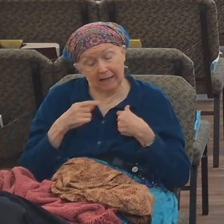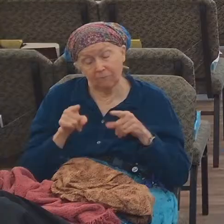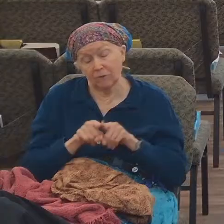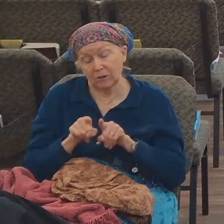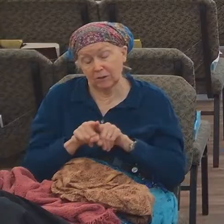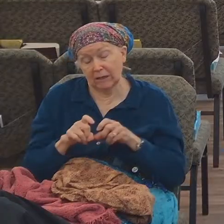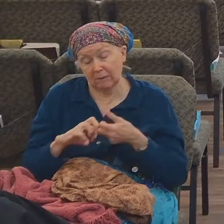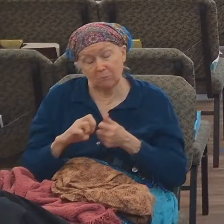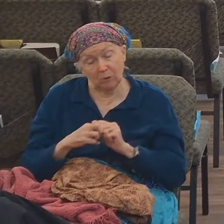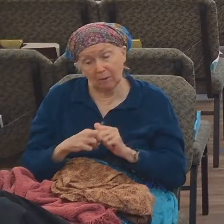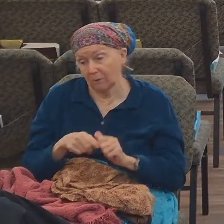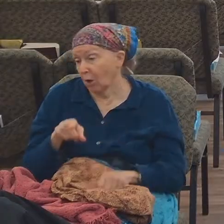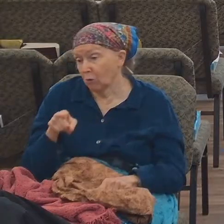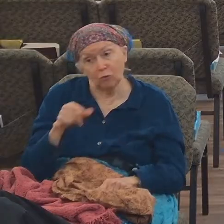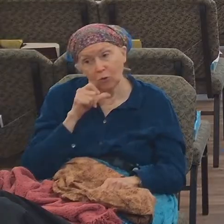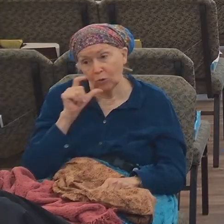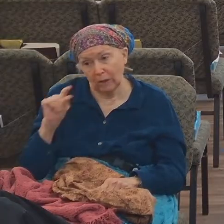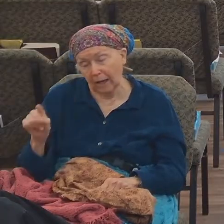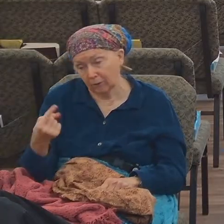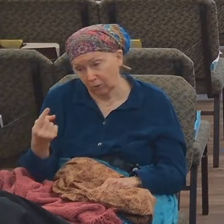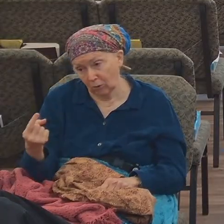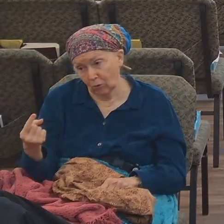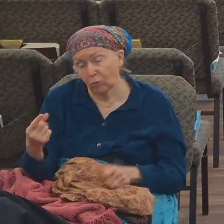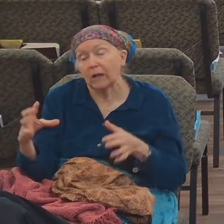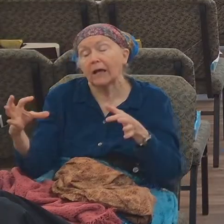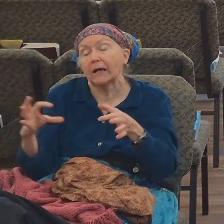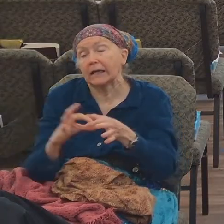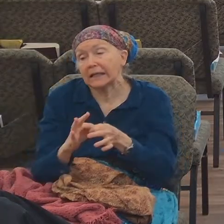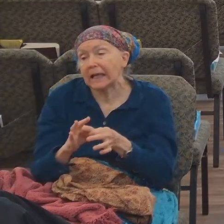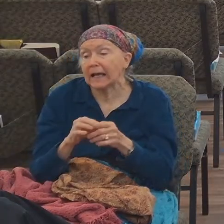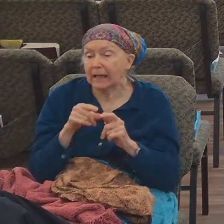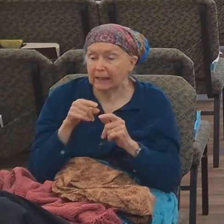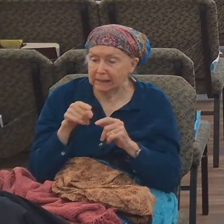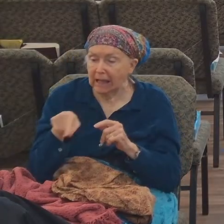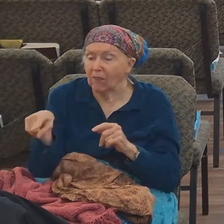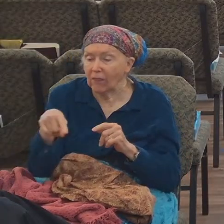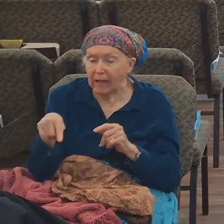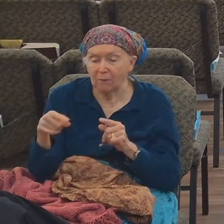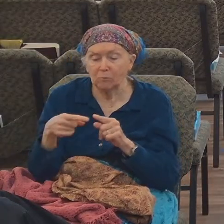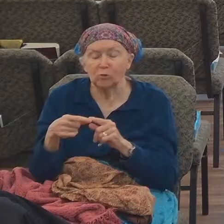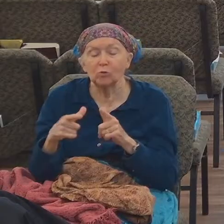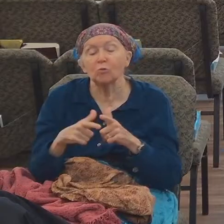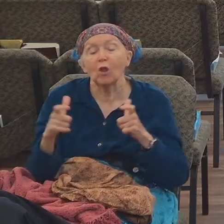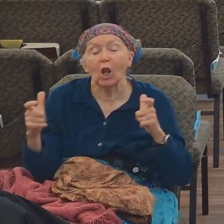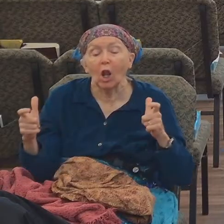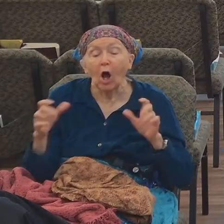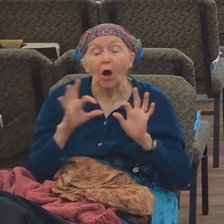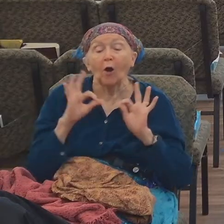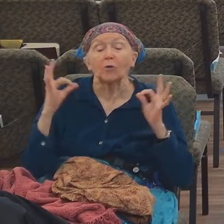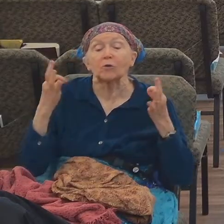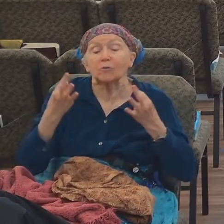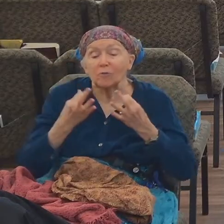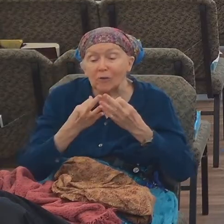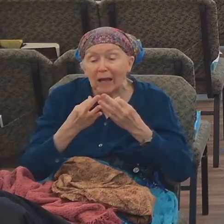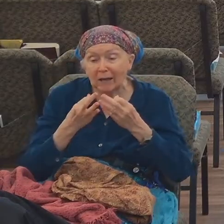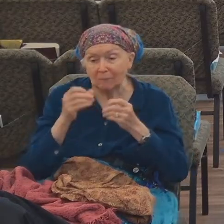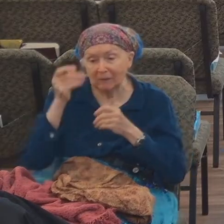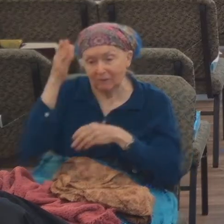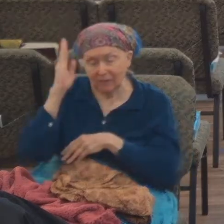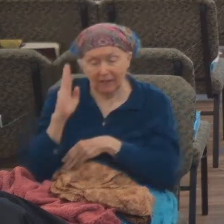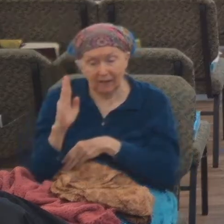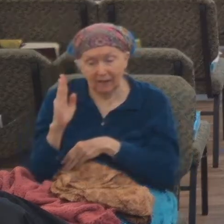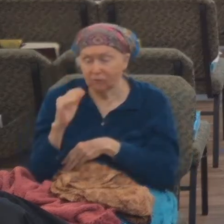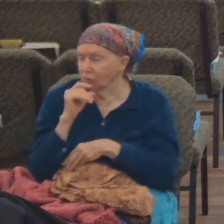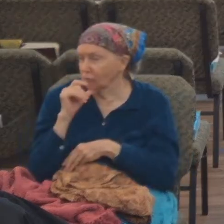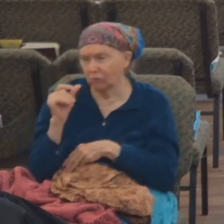them to the larger family. That's important, right? This is not isolation. It's in solidarity, right?